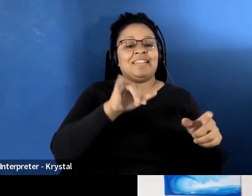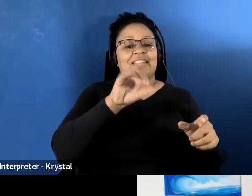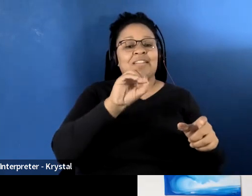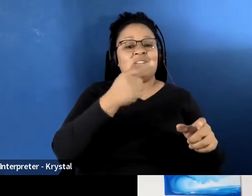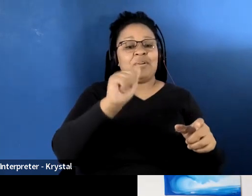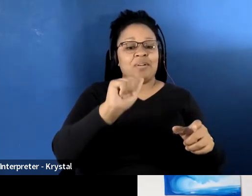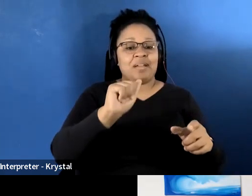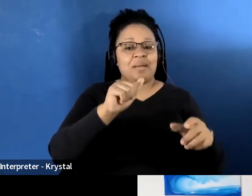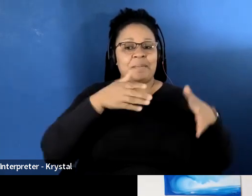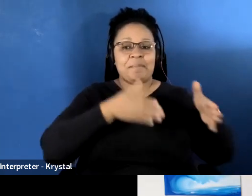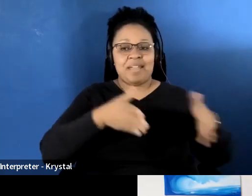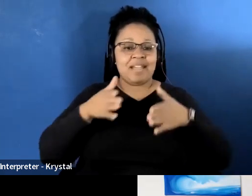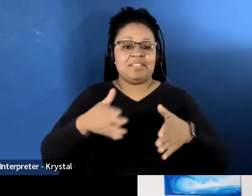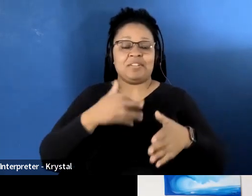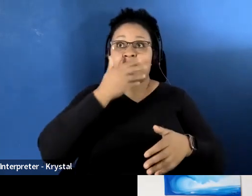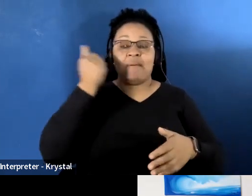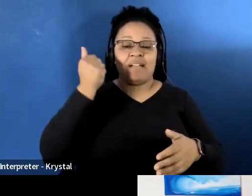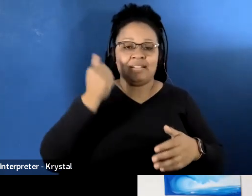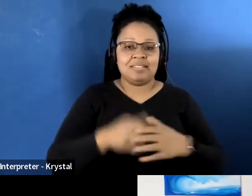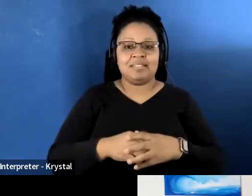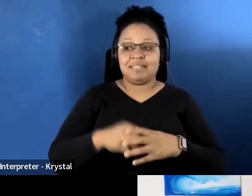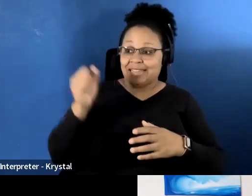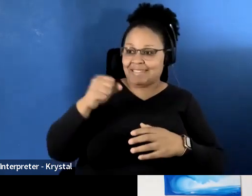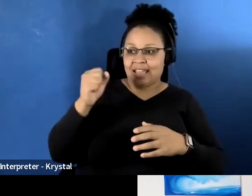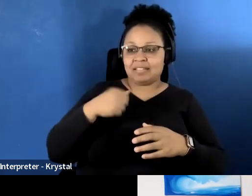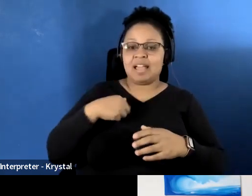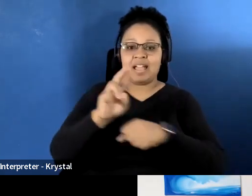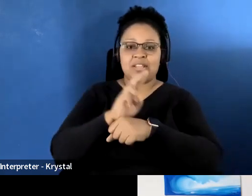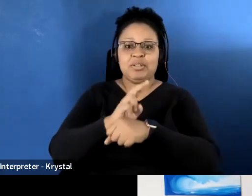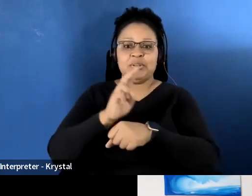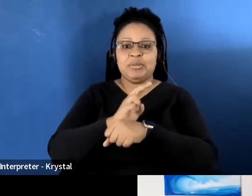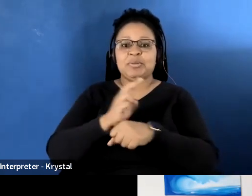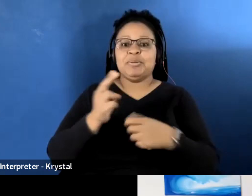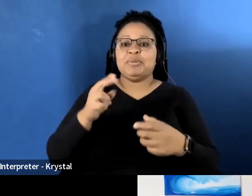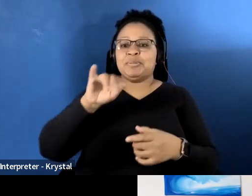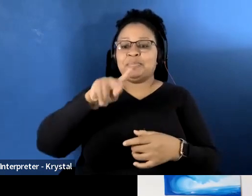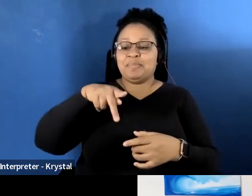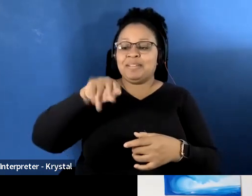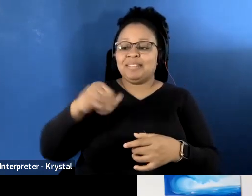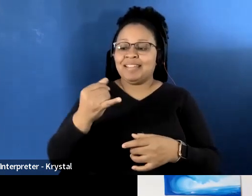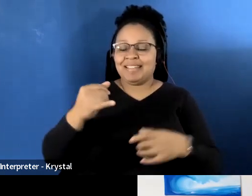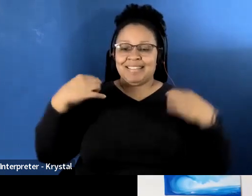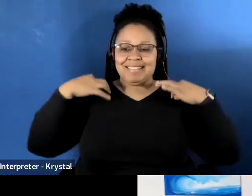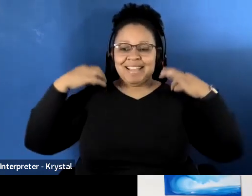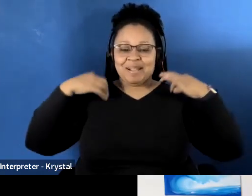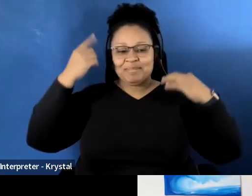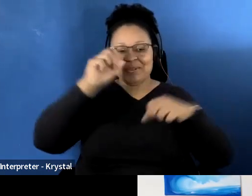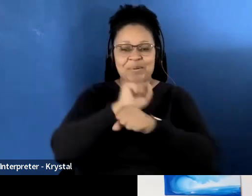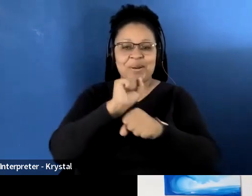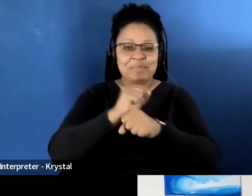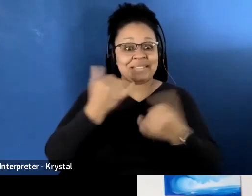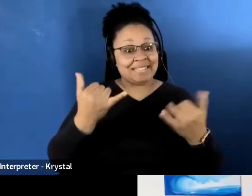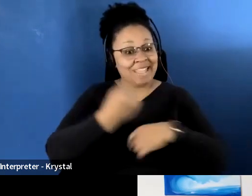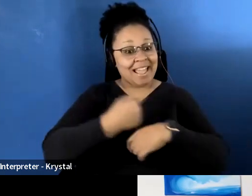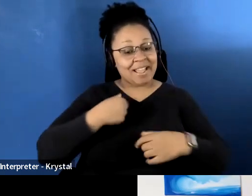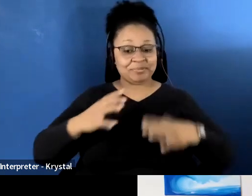that. I seem to wear a lot of pajama tops to work, but I dressed up for y'all today. So then the